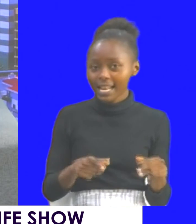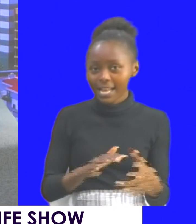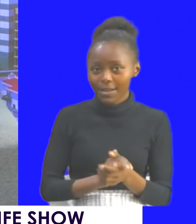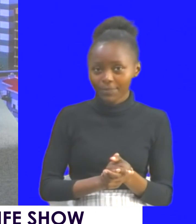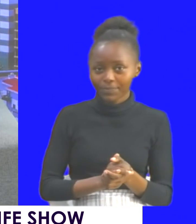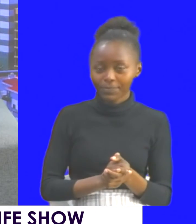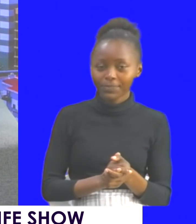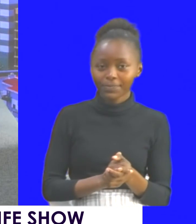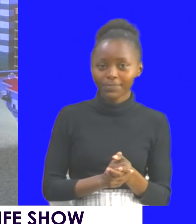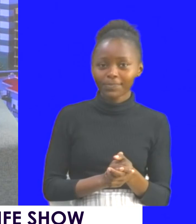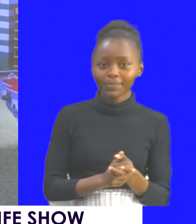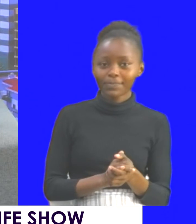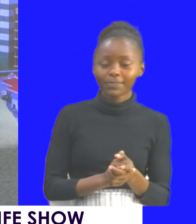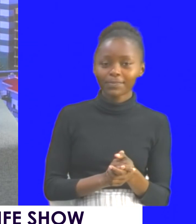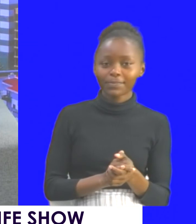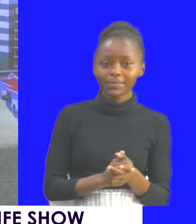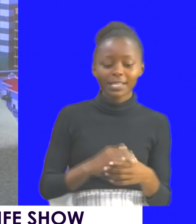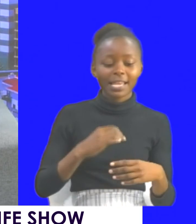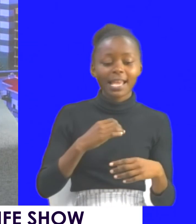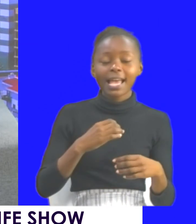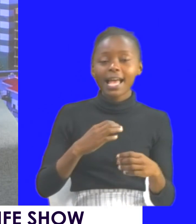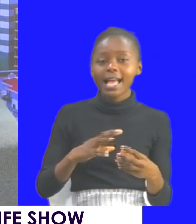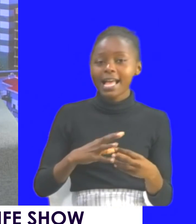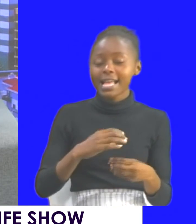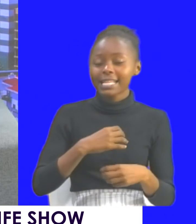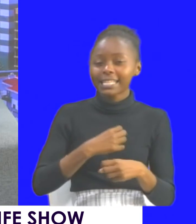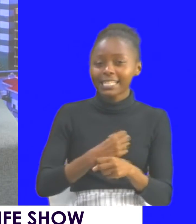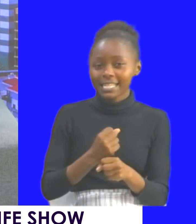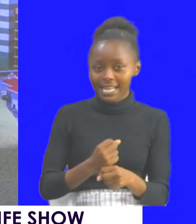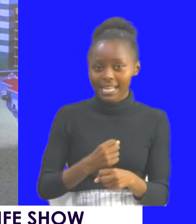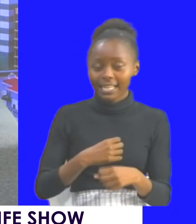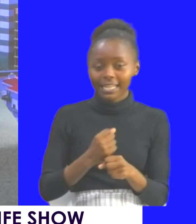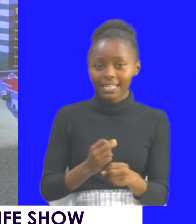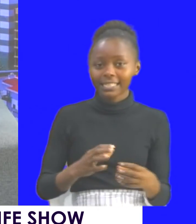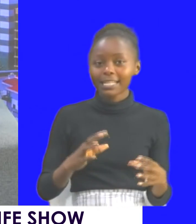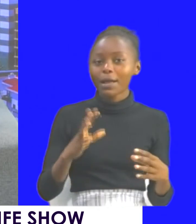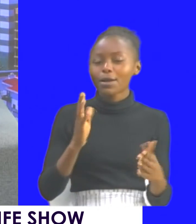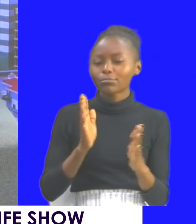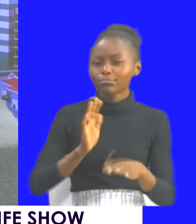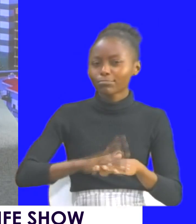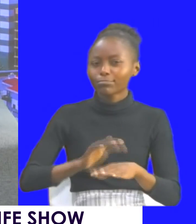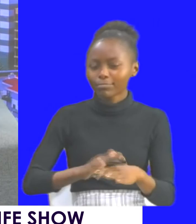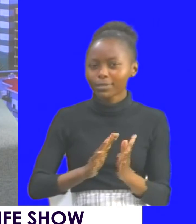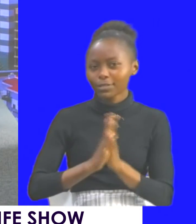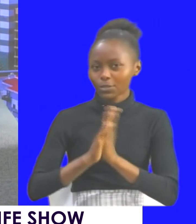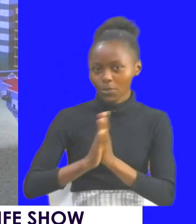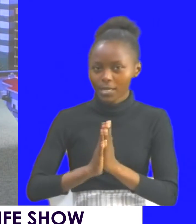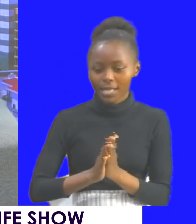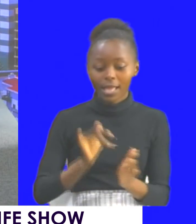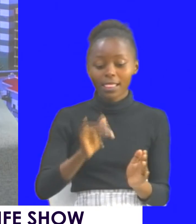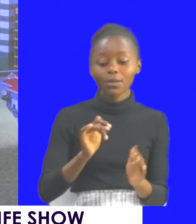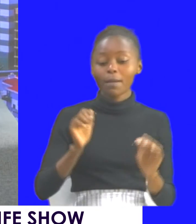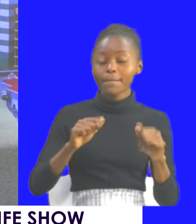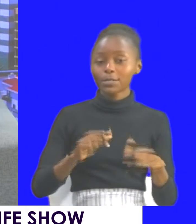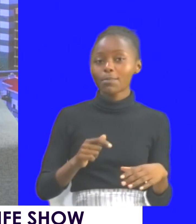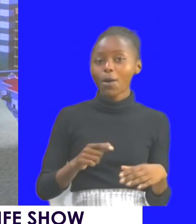proper narrative, the proper story. And that can only come from deep on the inside. When